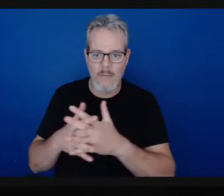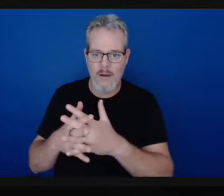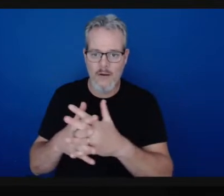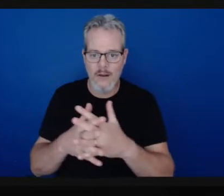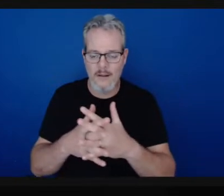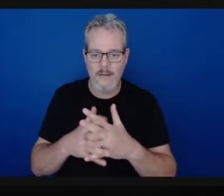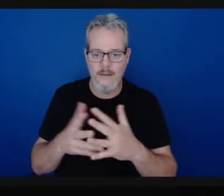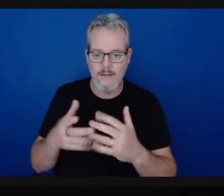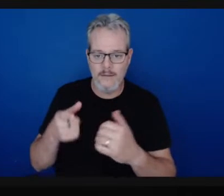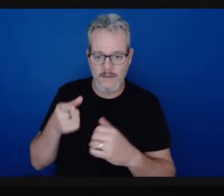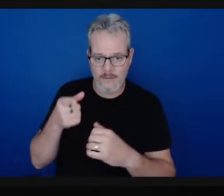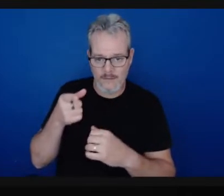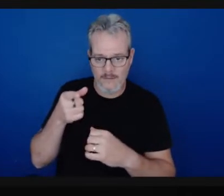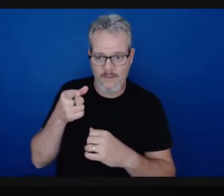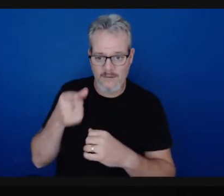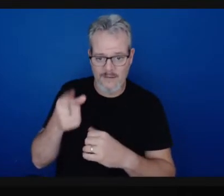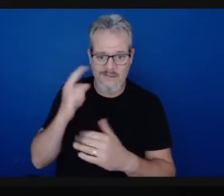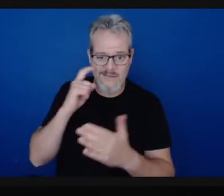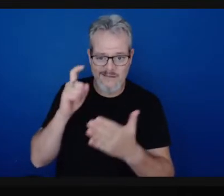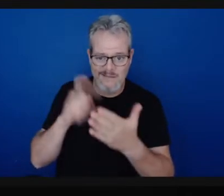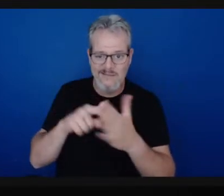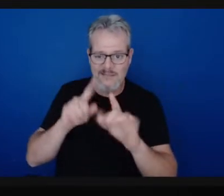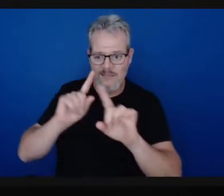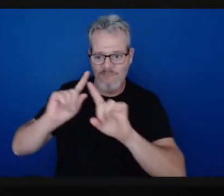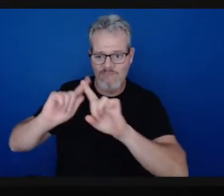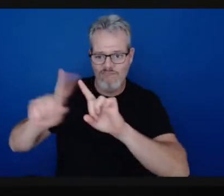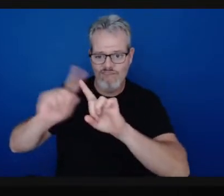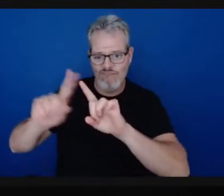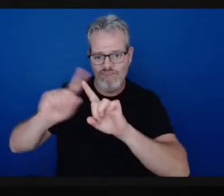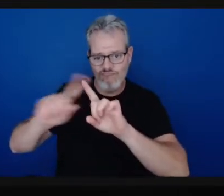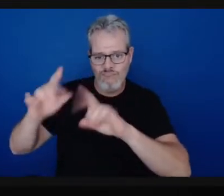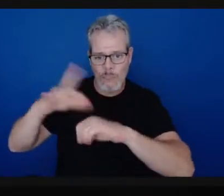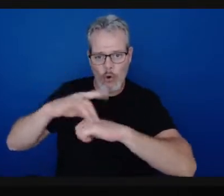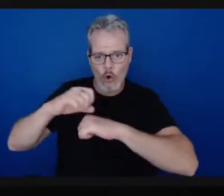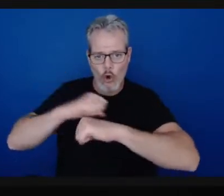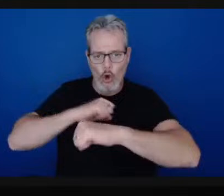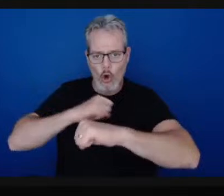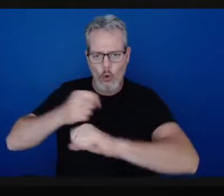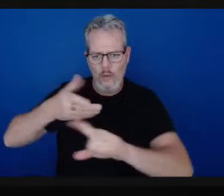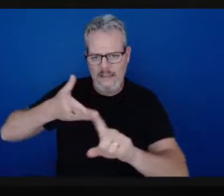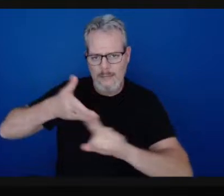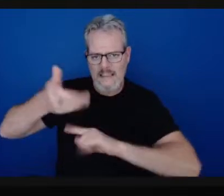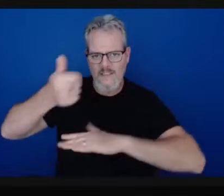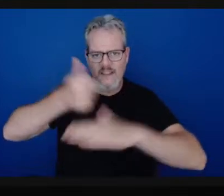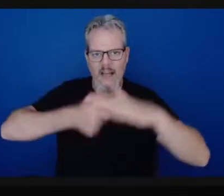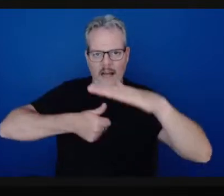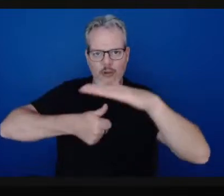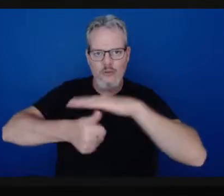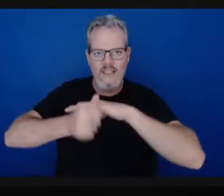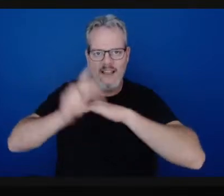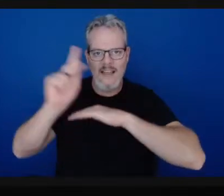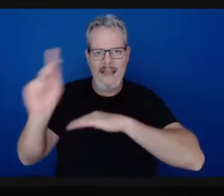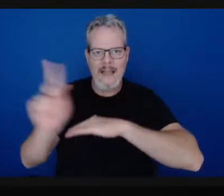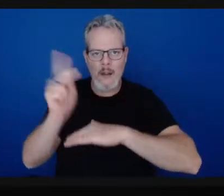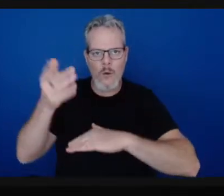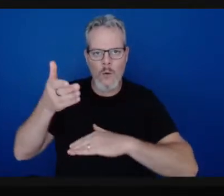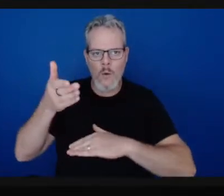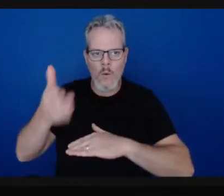systematic relocation of earthquakes. I'm looking at the earthquakes that have been precisely relocated under Kilauea here.